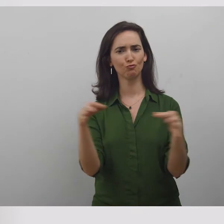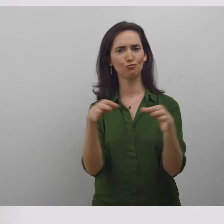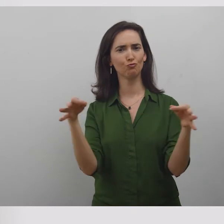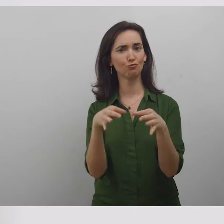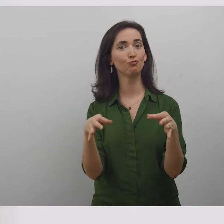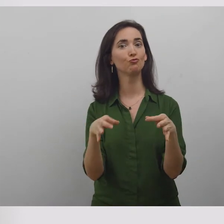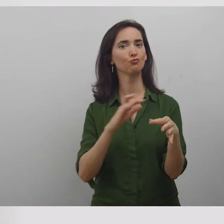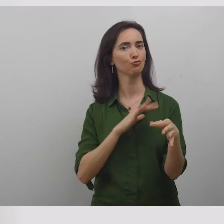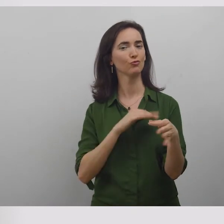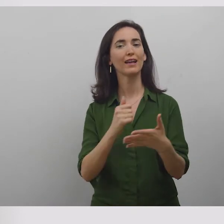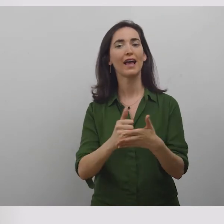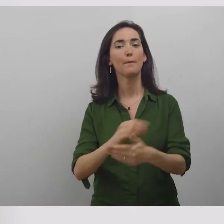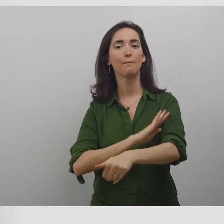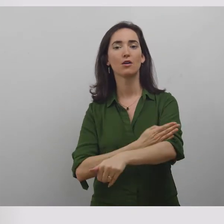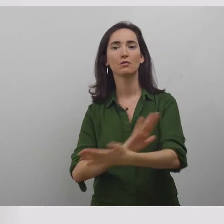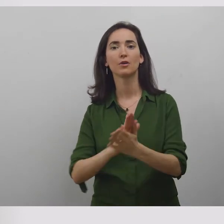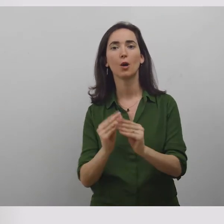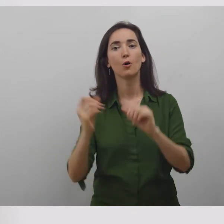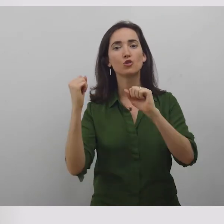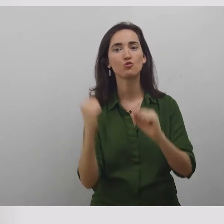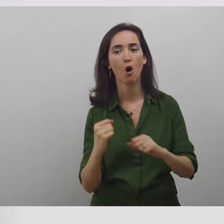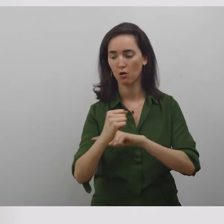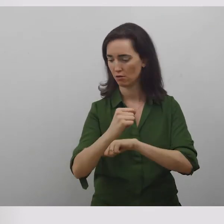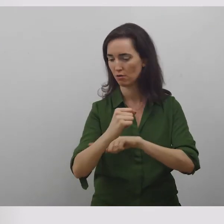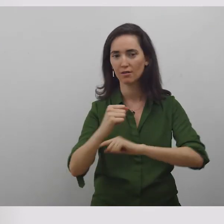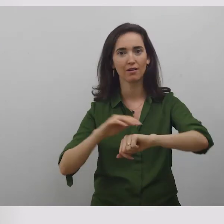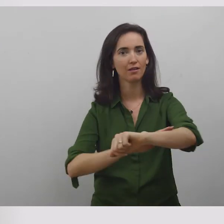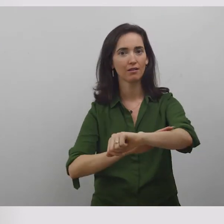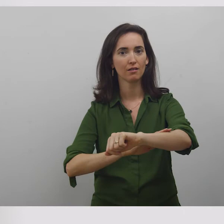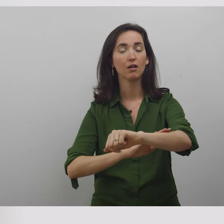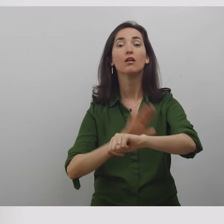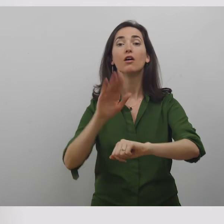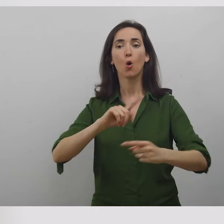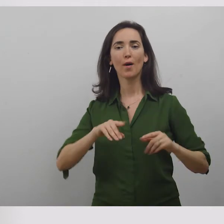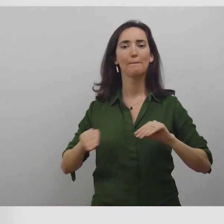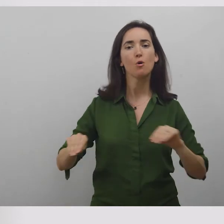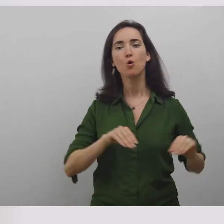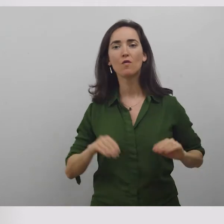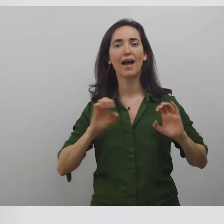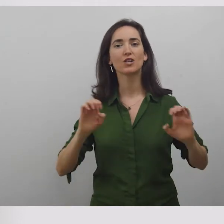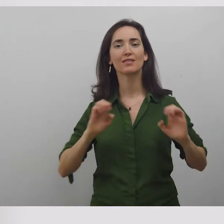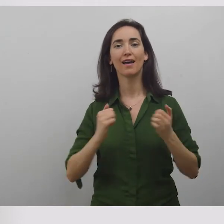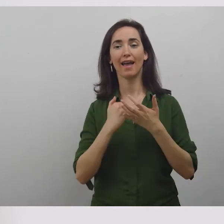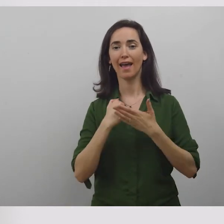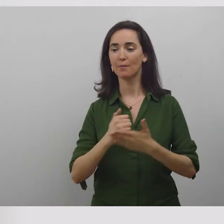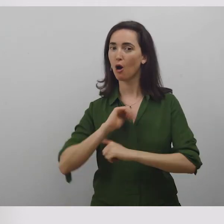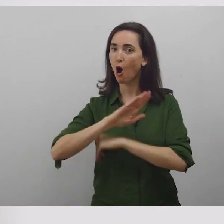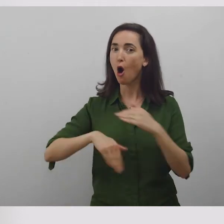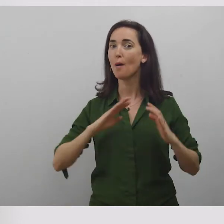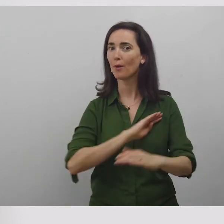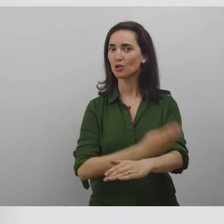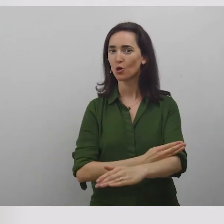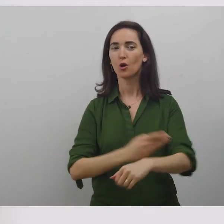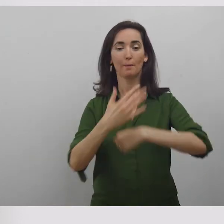good tool to strengthen the muscles. Movement and exercise help get blood flow into all of the musculature.